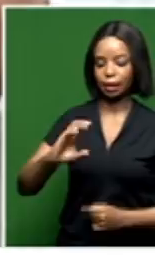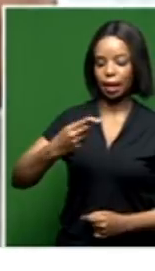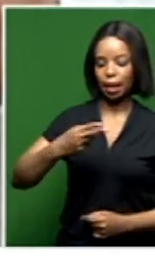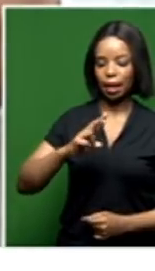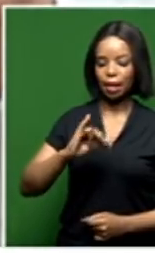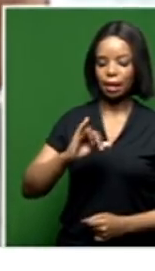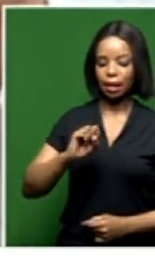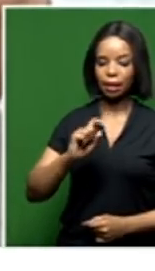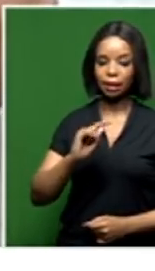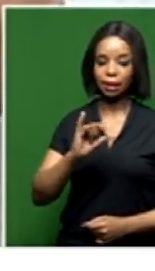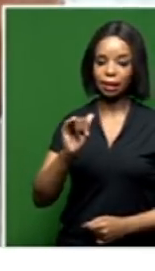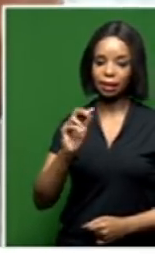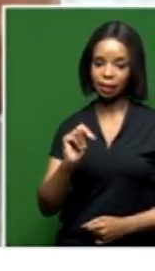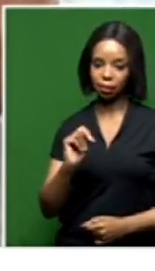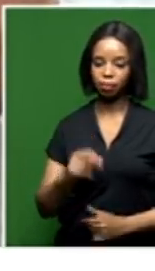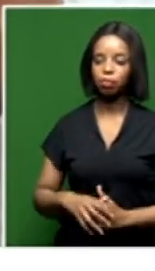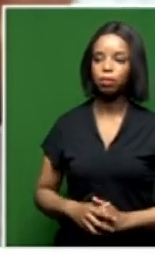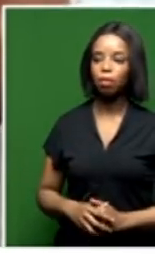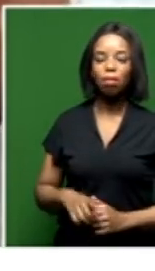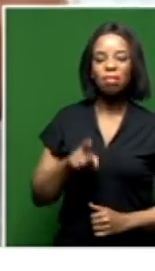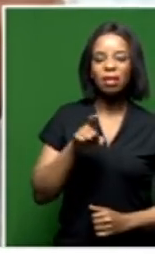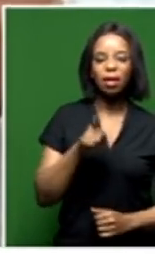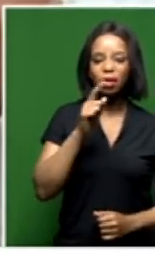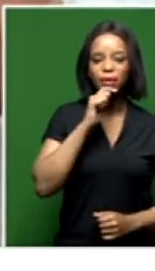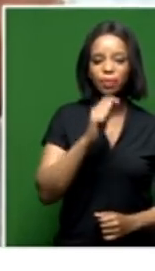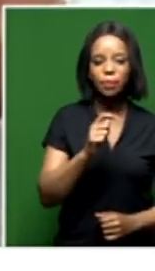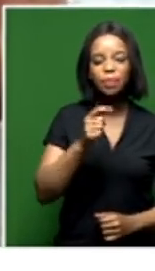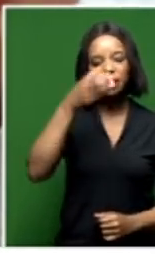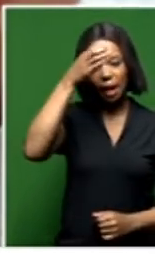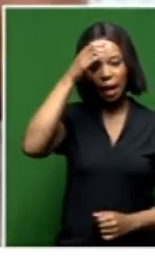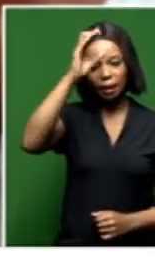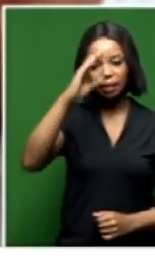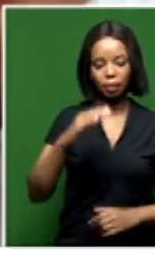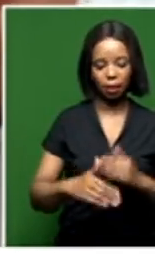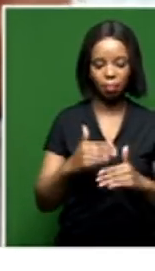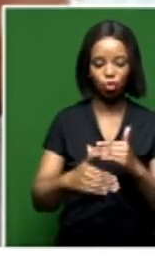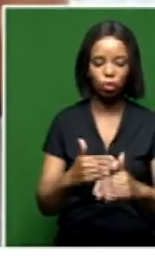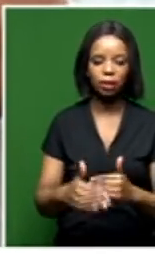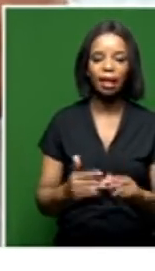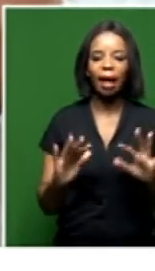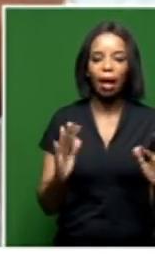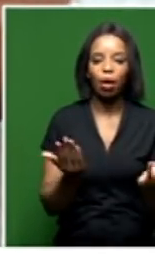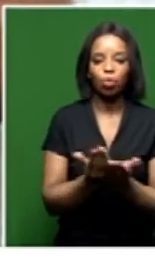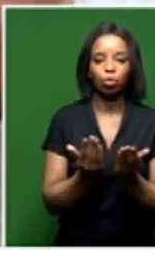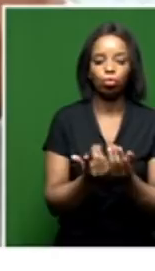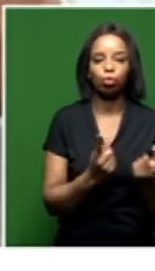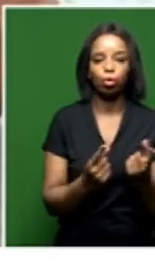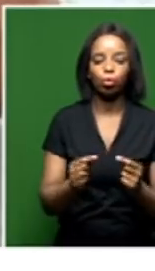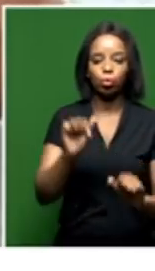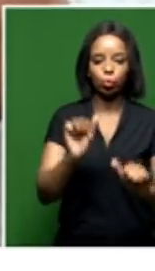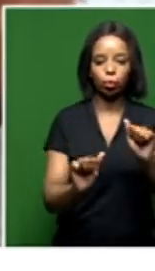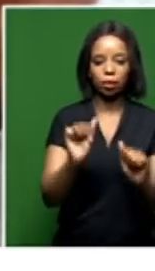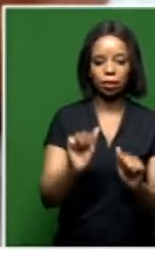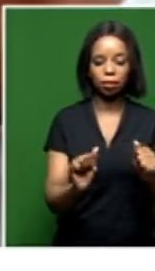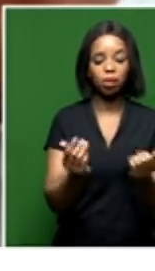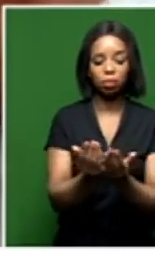Well, it's just really understanding how the academic process works and how the schools handles assessments. But the school prepared us very well